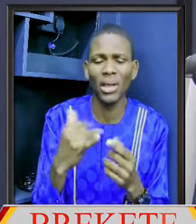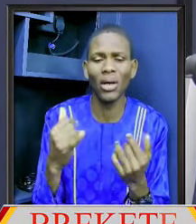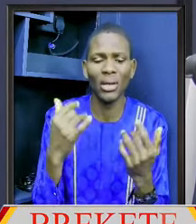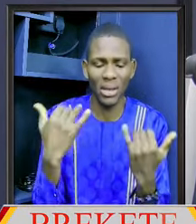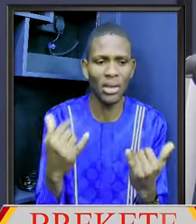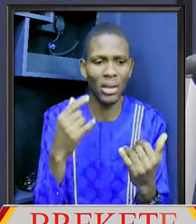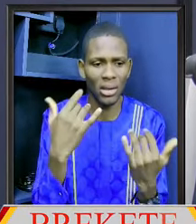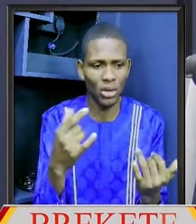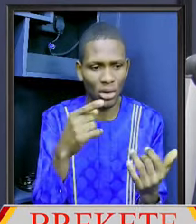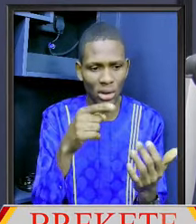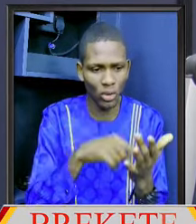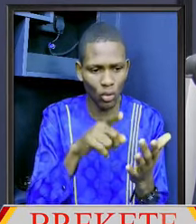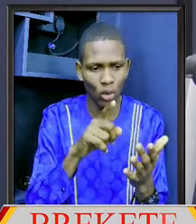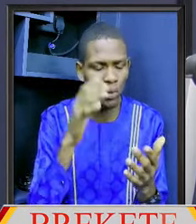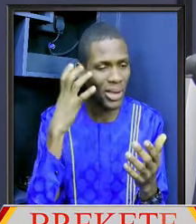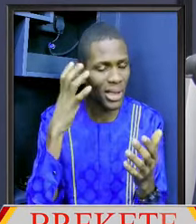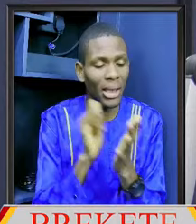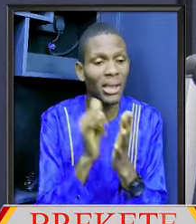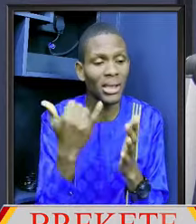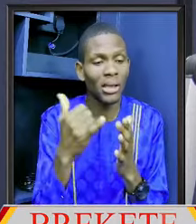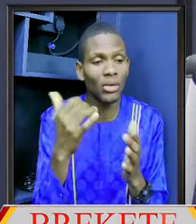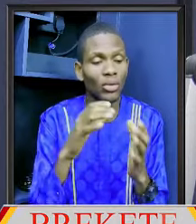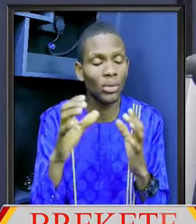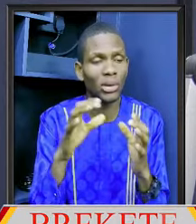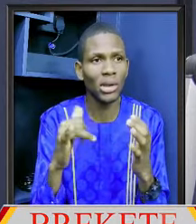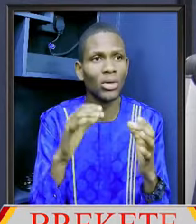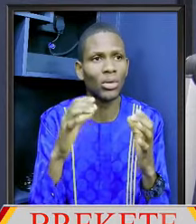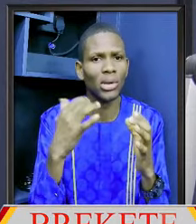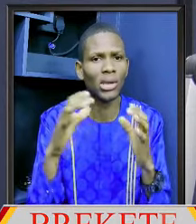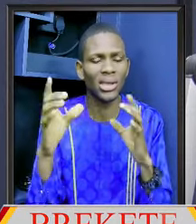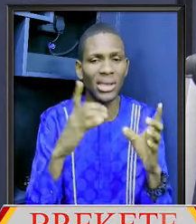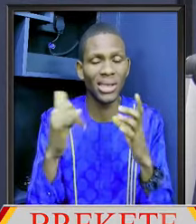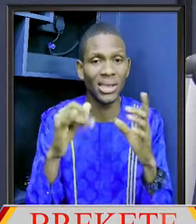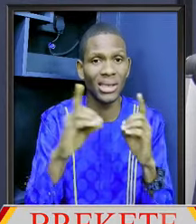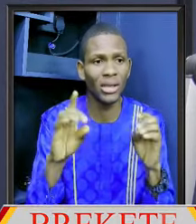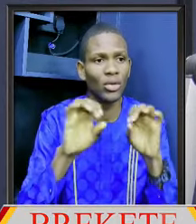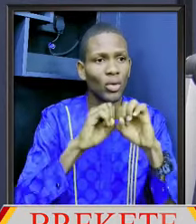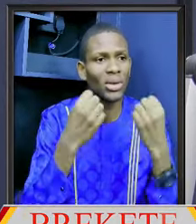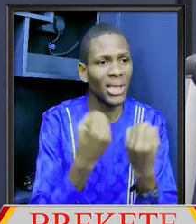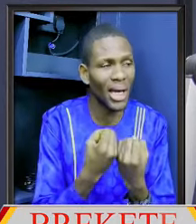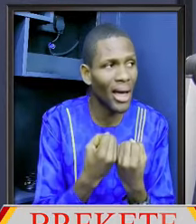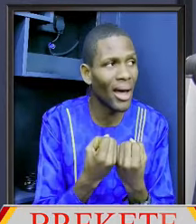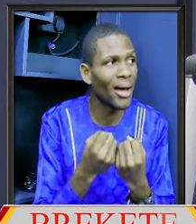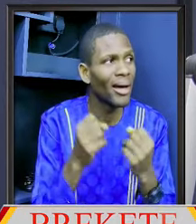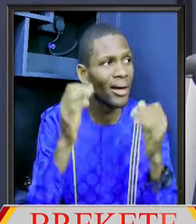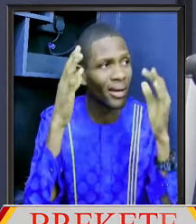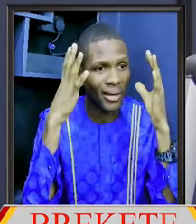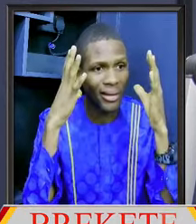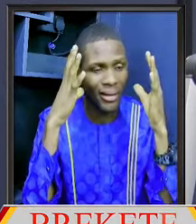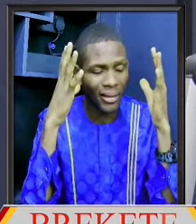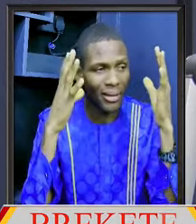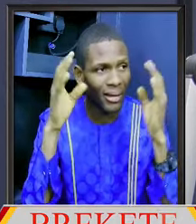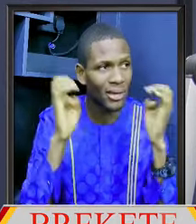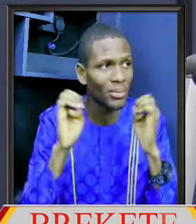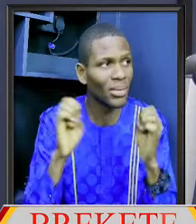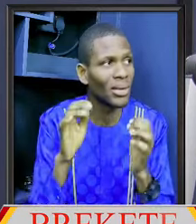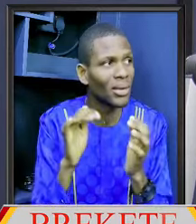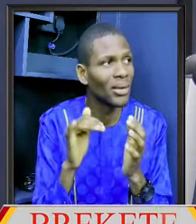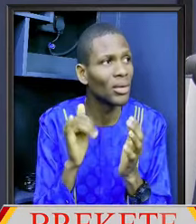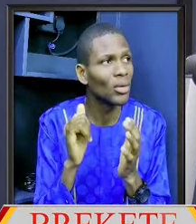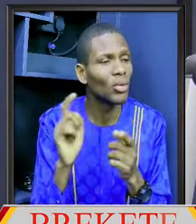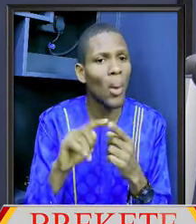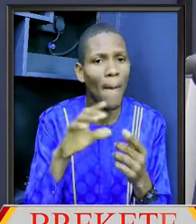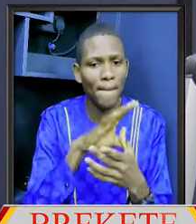do one social social experiment. They ask girl to marry somebody where they work from